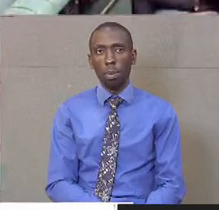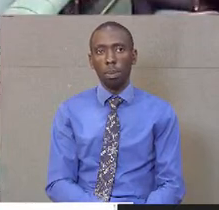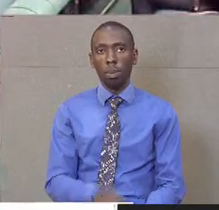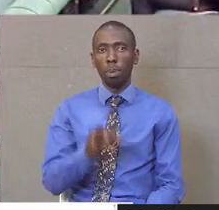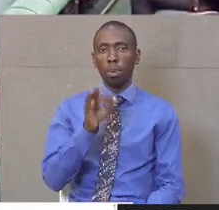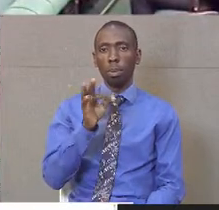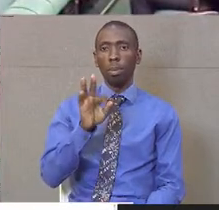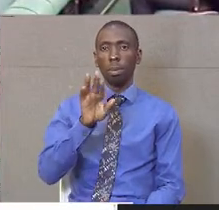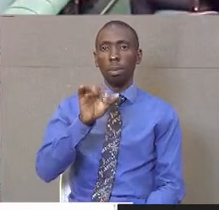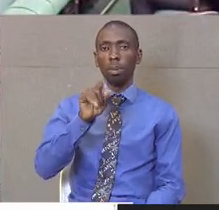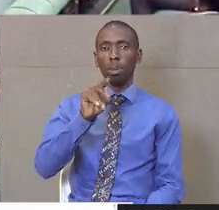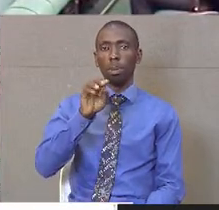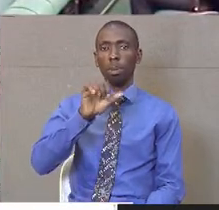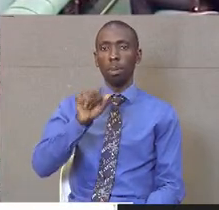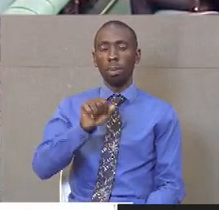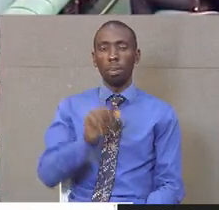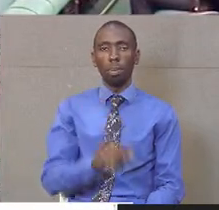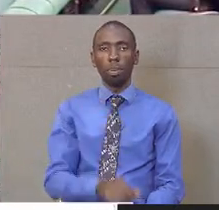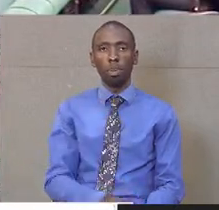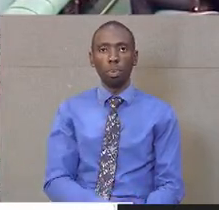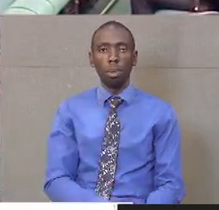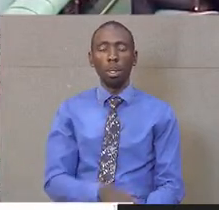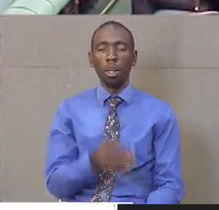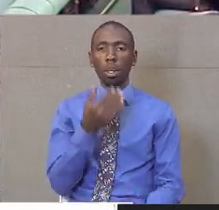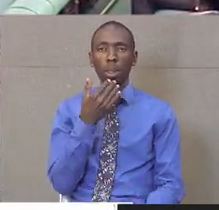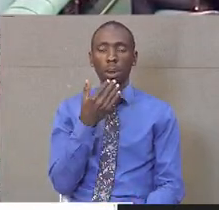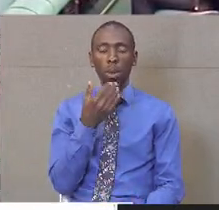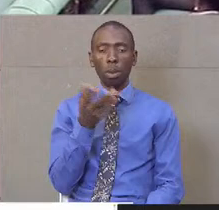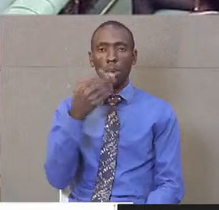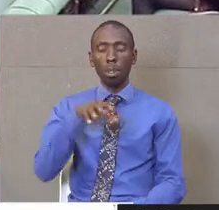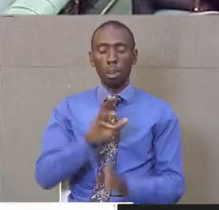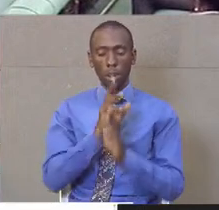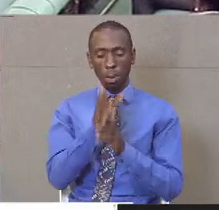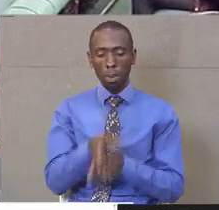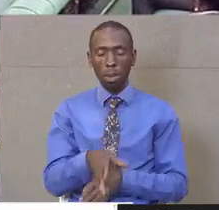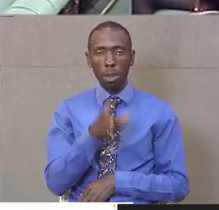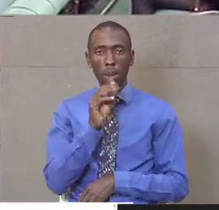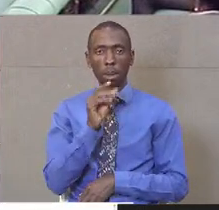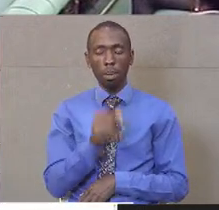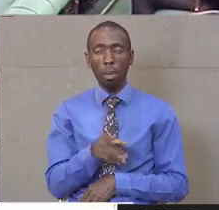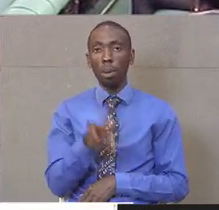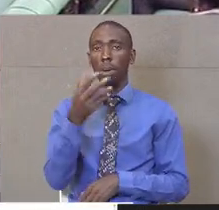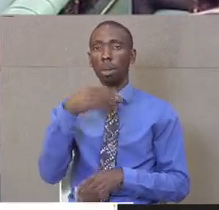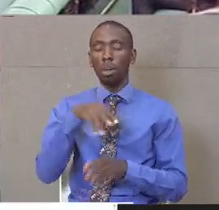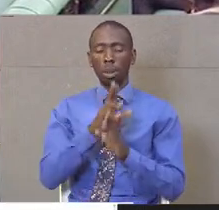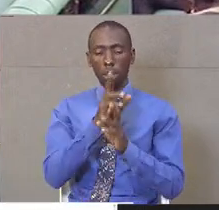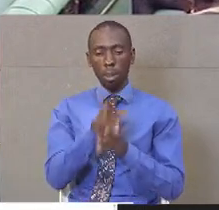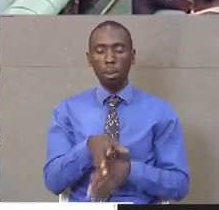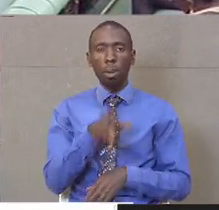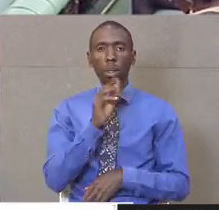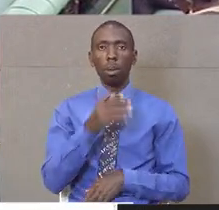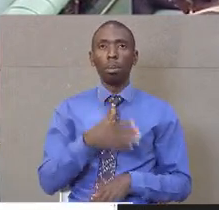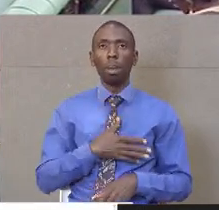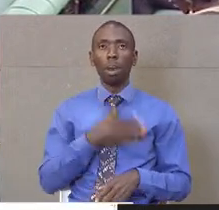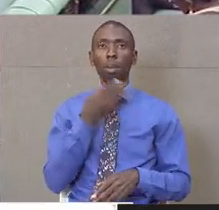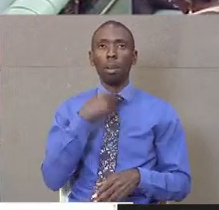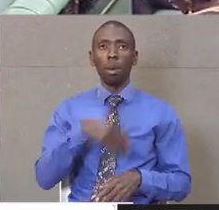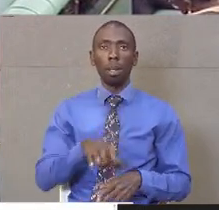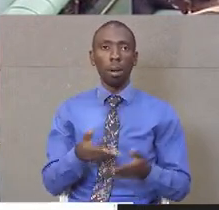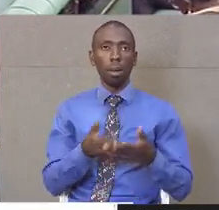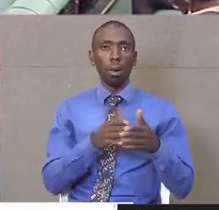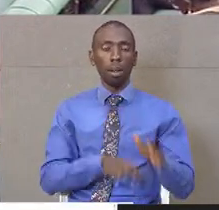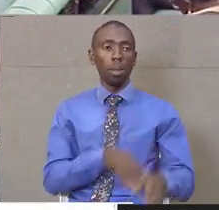Francis, fortunate. Thank you so much, Right Honorable Speaker. Right Honorable Speaker, my father died at Murago Cancer